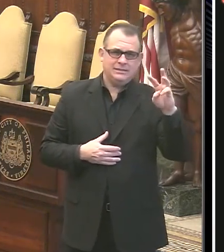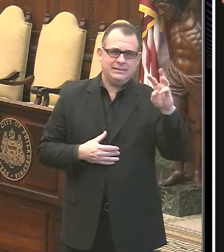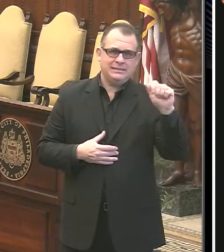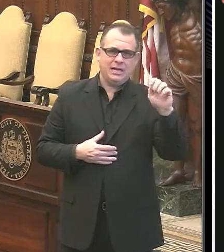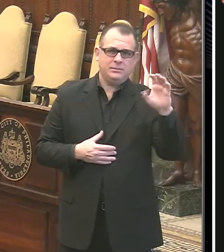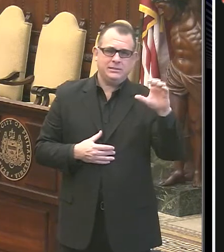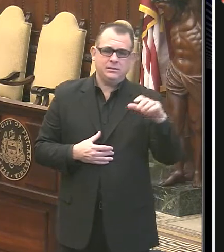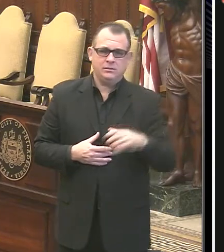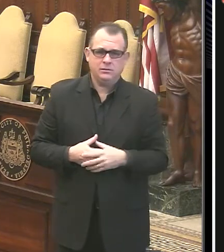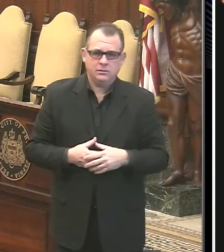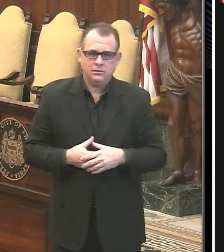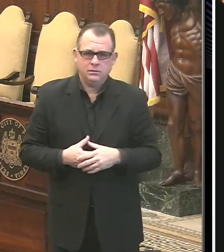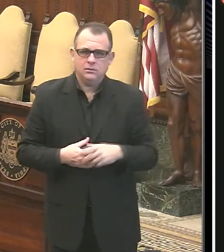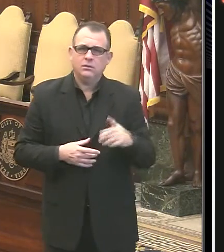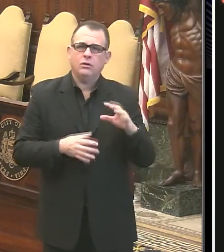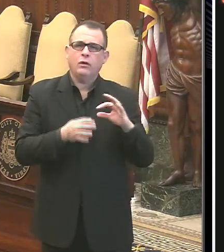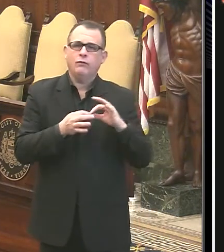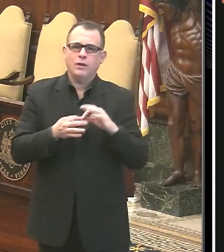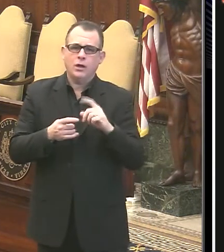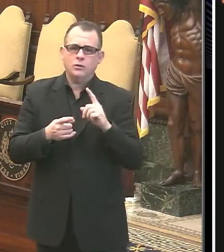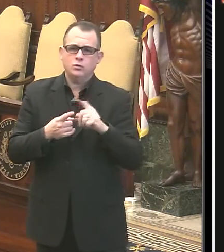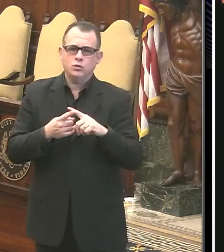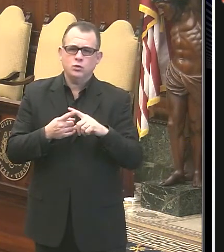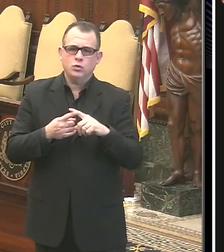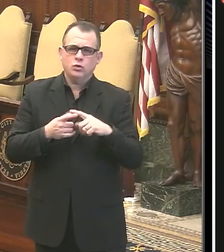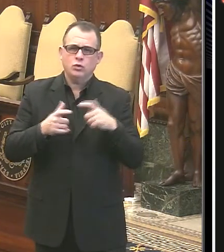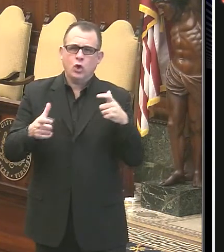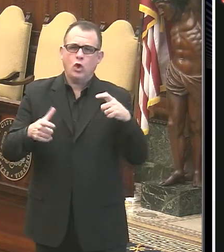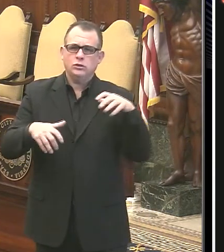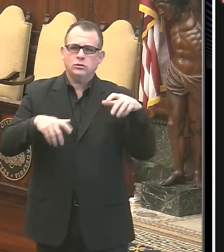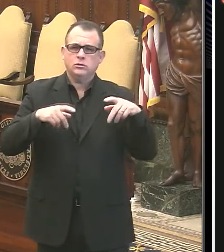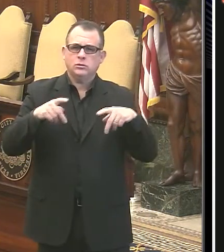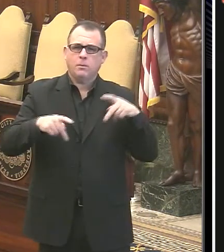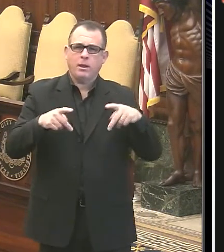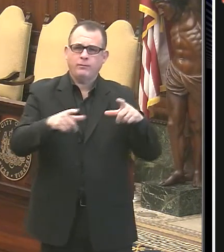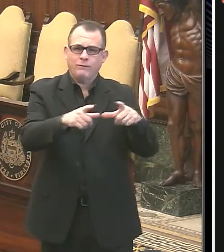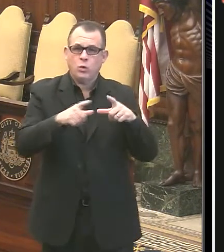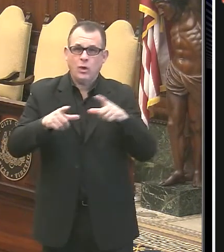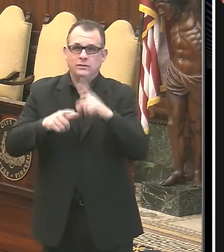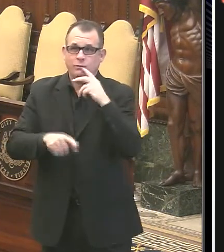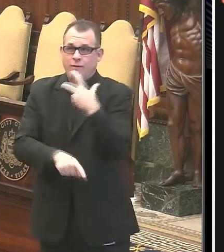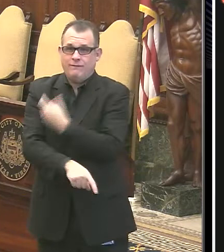Hi, guys. My question is in regards to large vaccination sites.